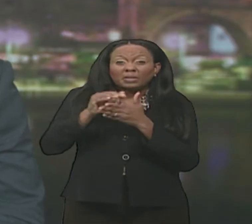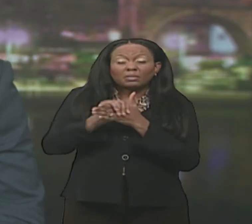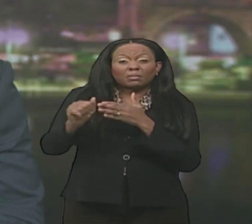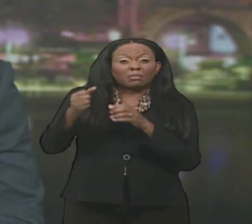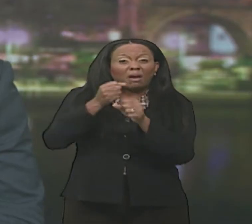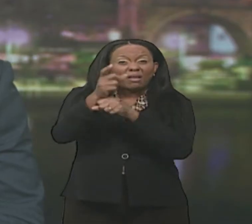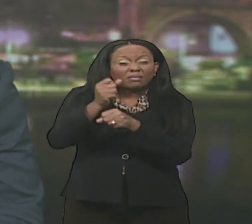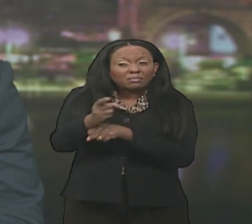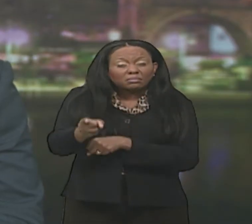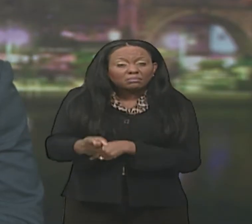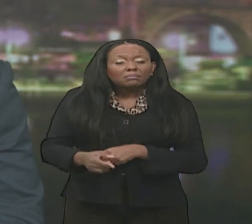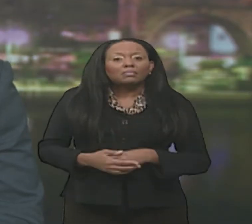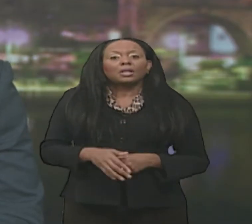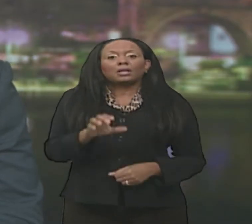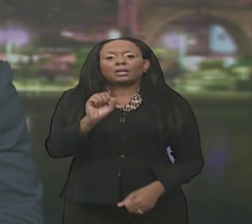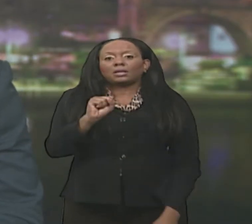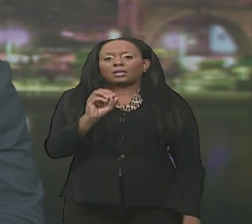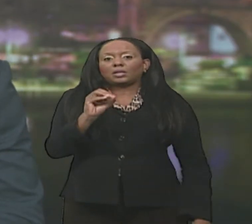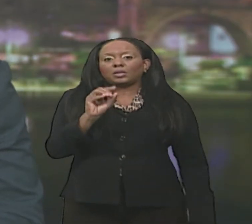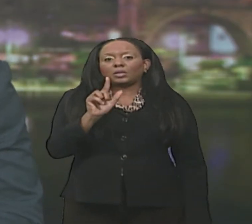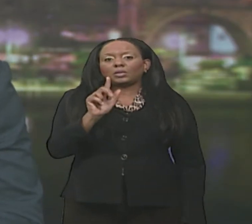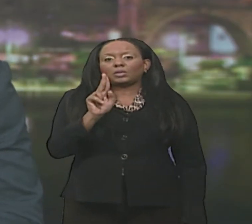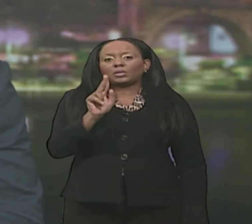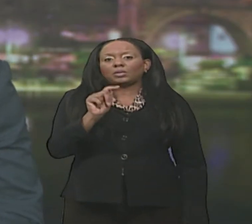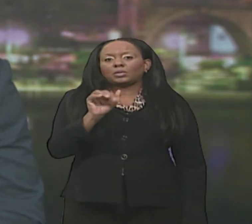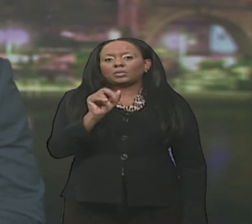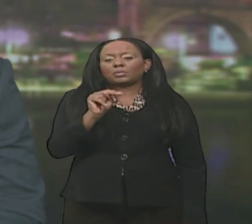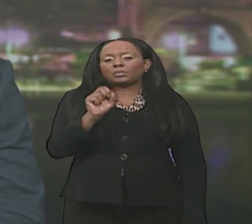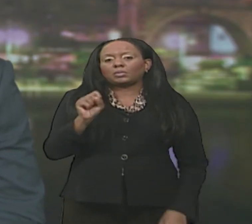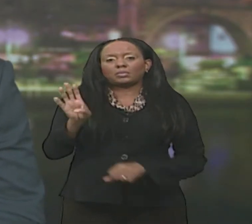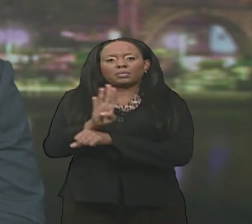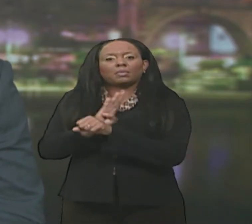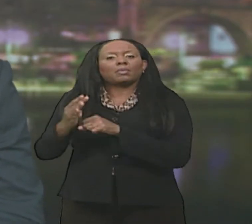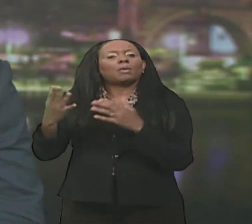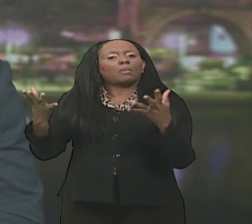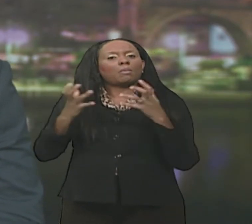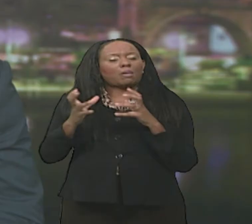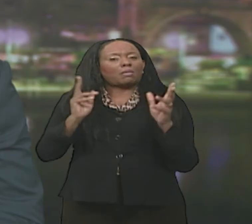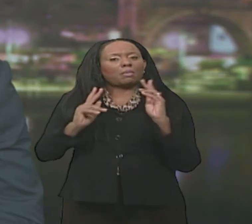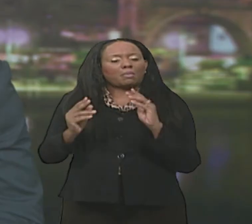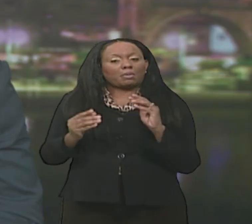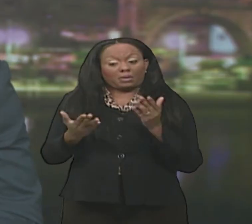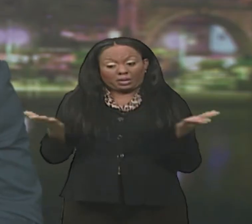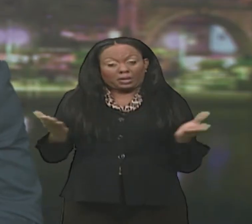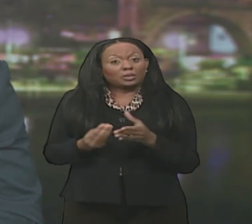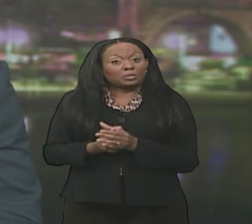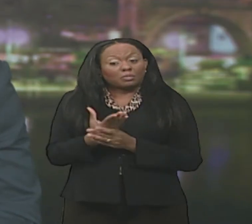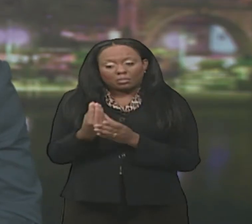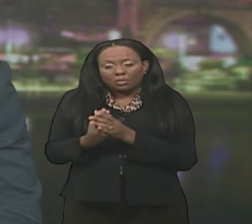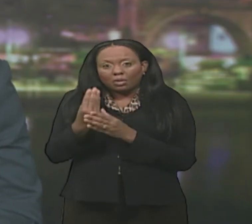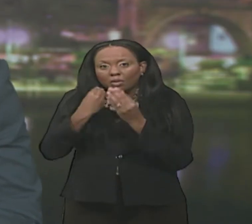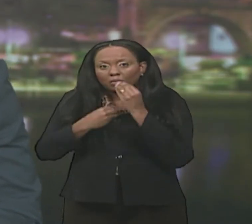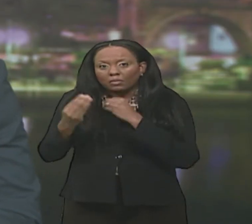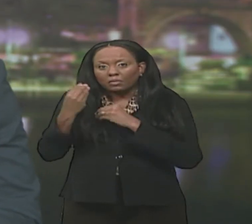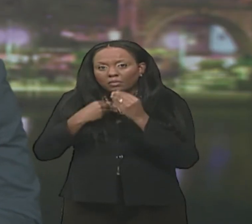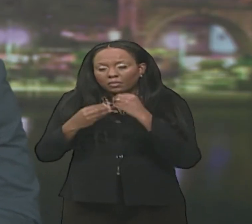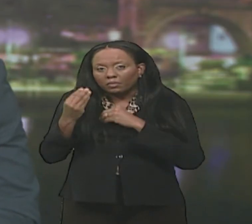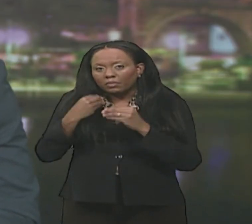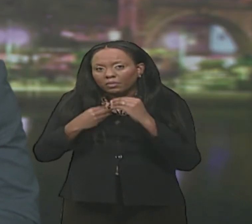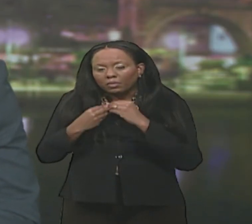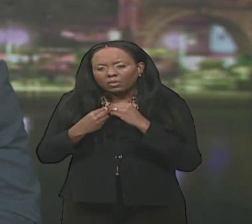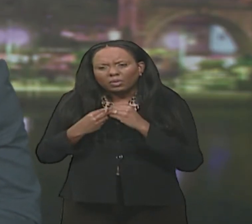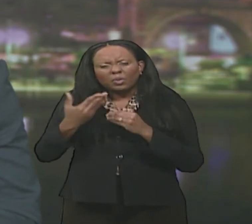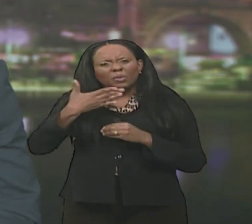Barbados has a plan to get people back to growing more food locally. This plan was outlined by the party's candidate for St. Lucie, Reverend